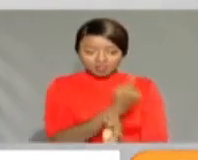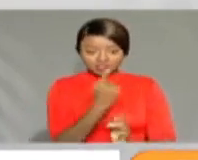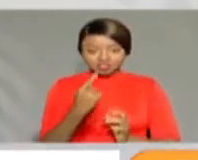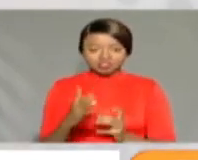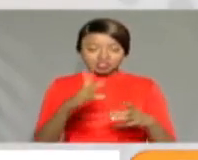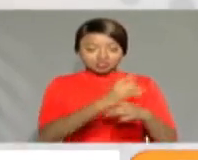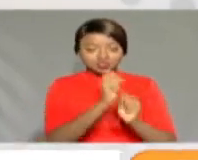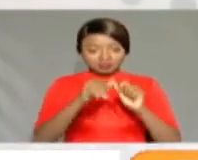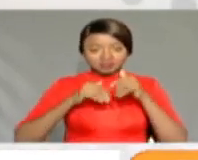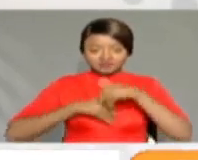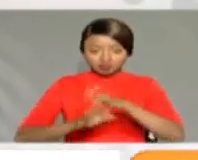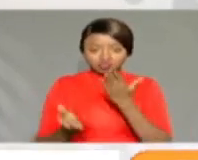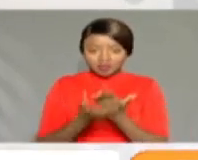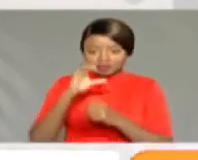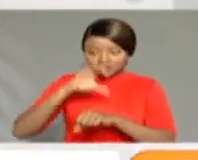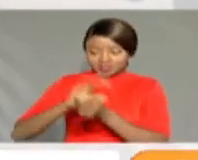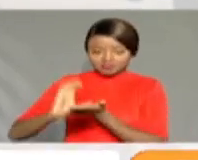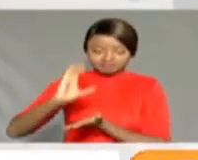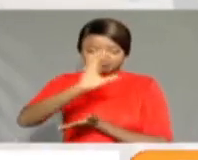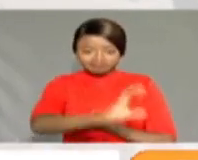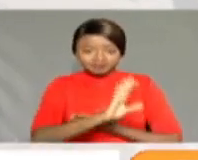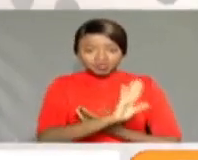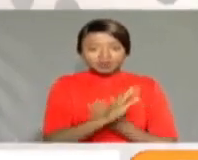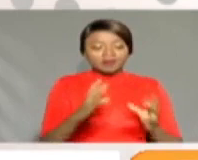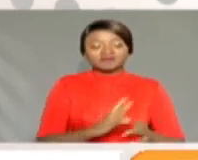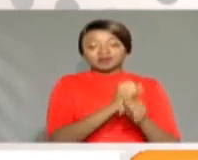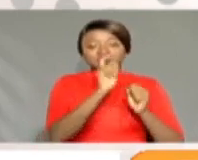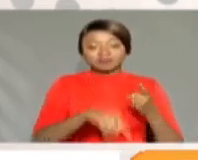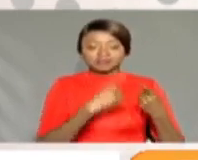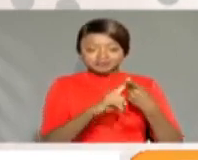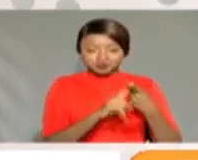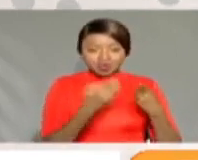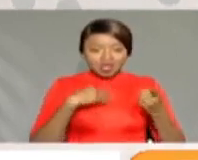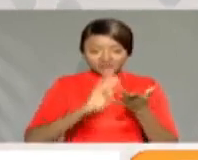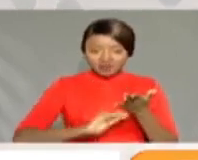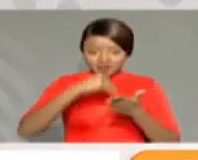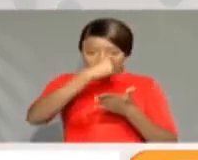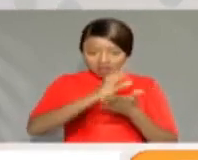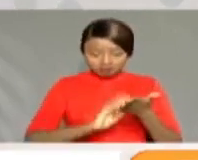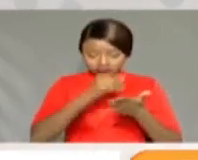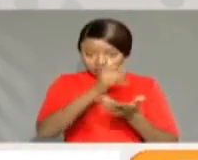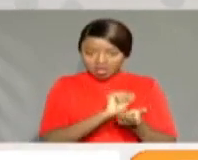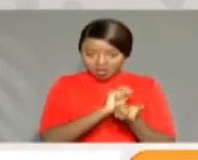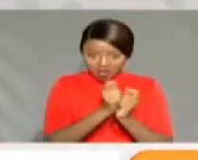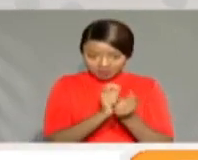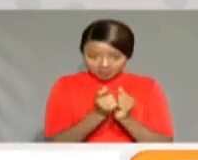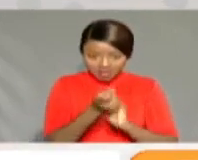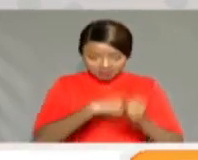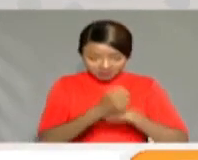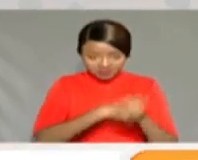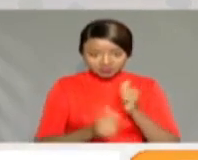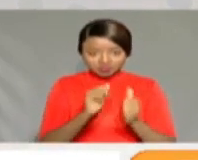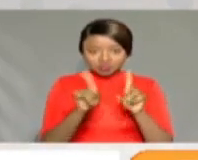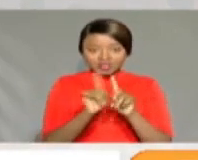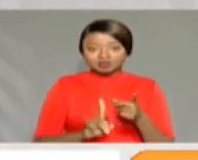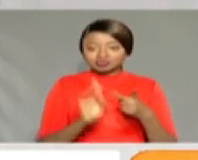follow to facilitate disbursement of funds. The federations must submit an annual calendar of activities and budget for the year. They are also required